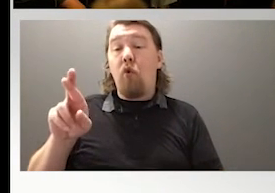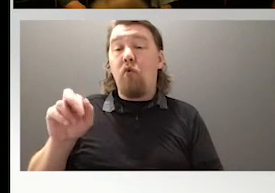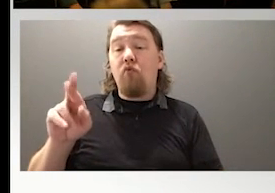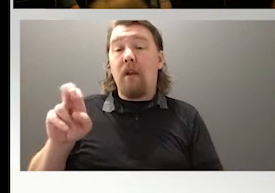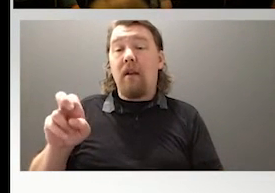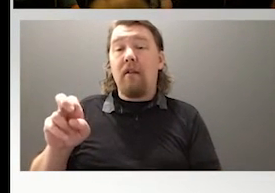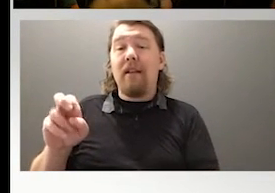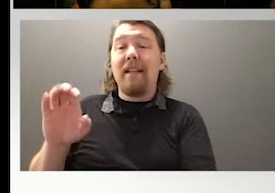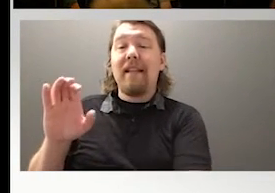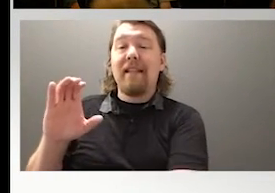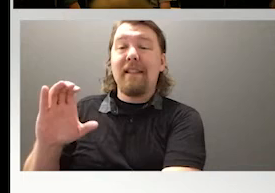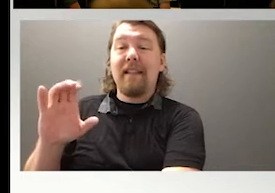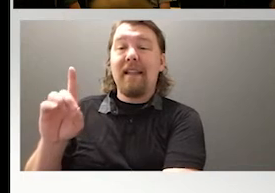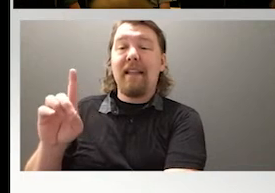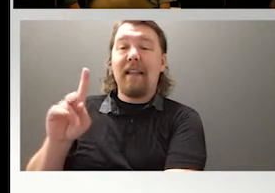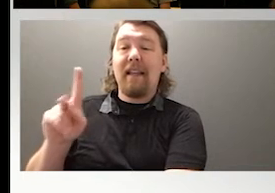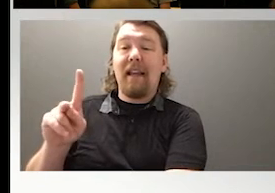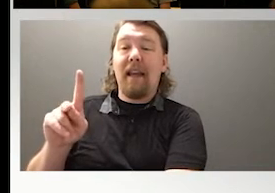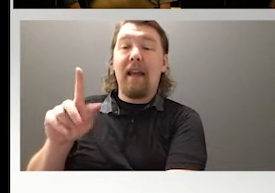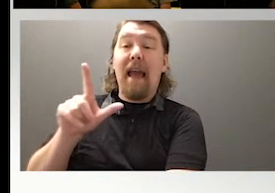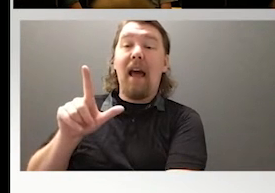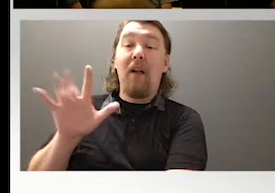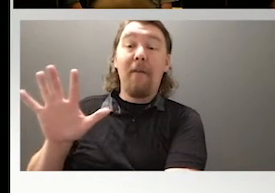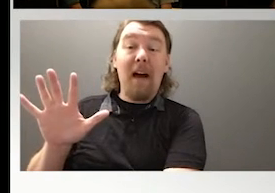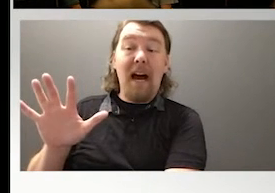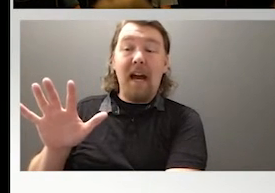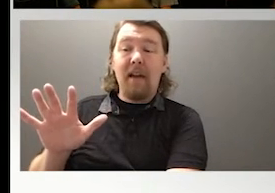condition, CDKL5. It's a genetic